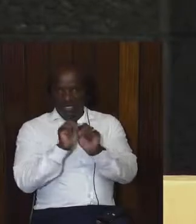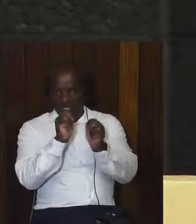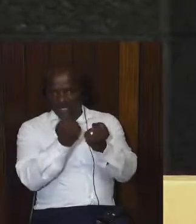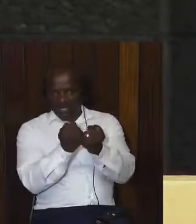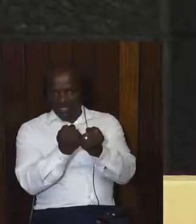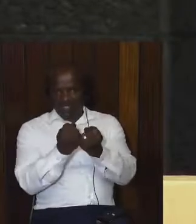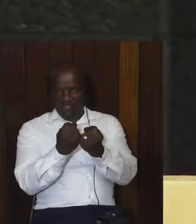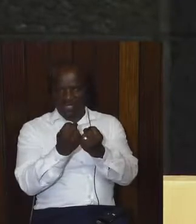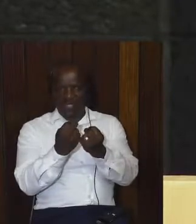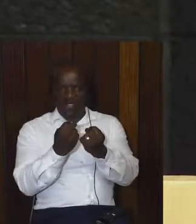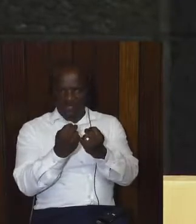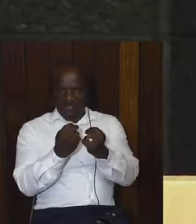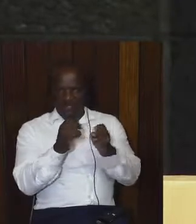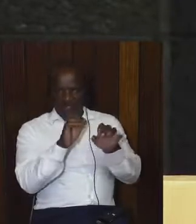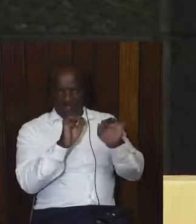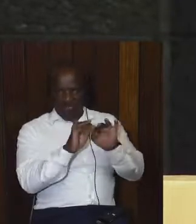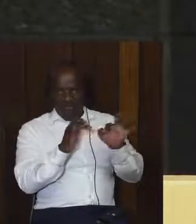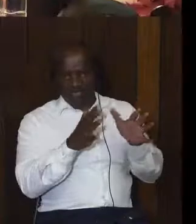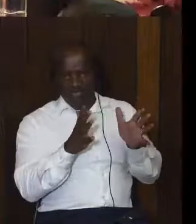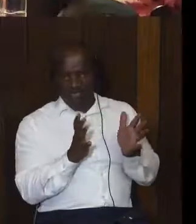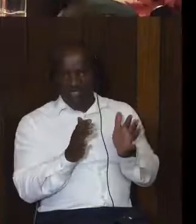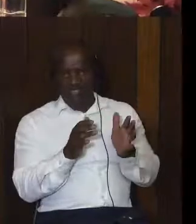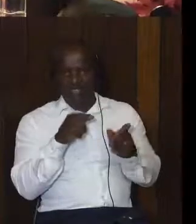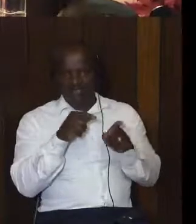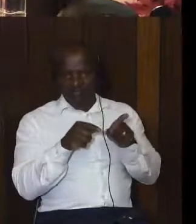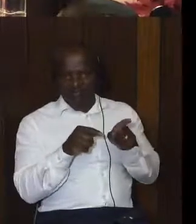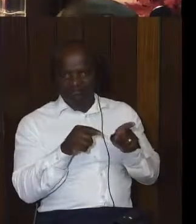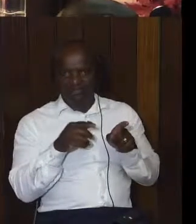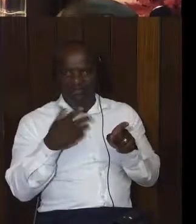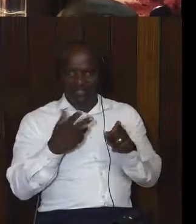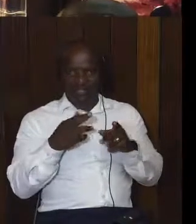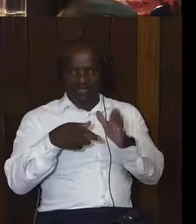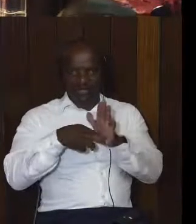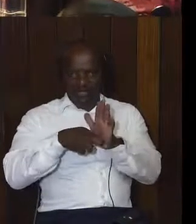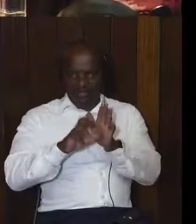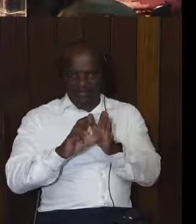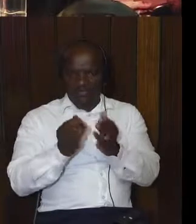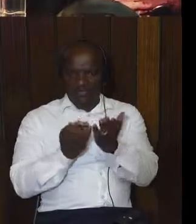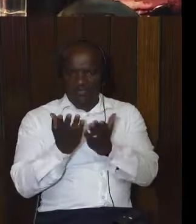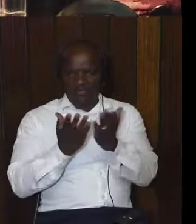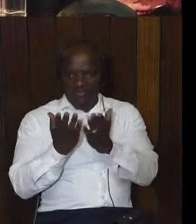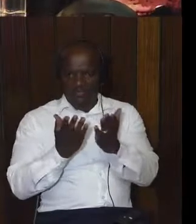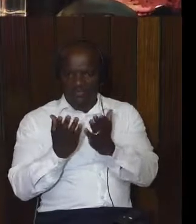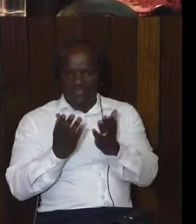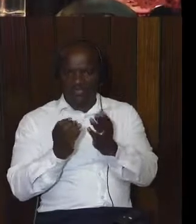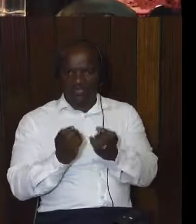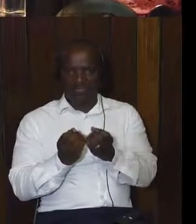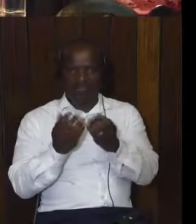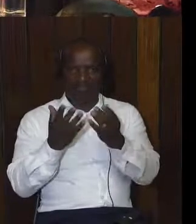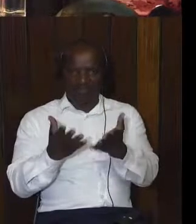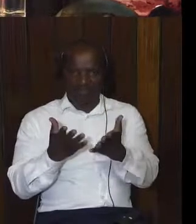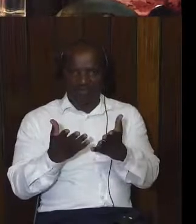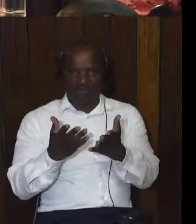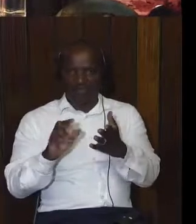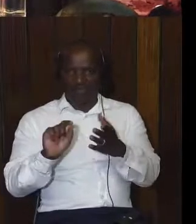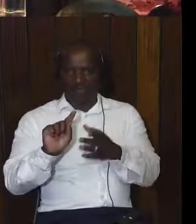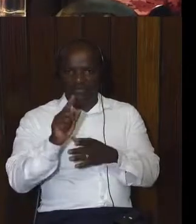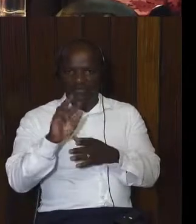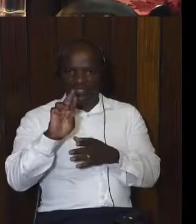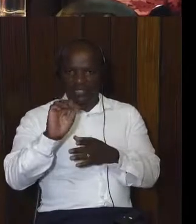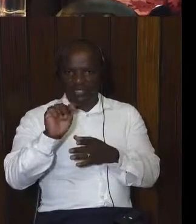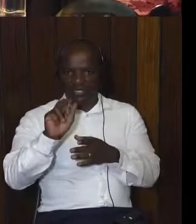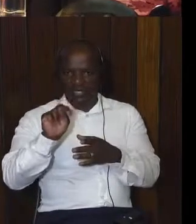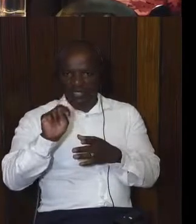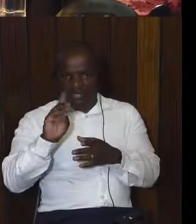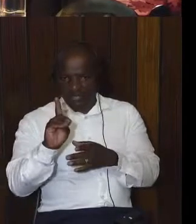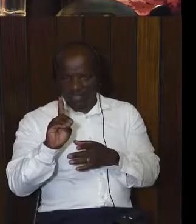appoint the external service provider for the review of the services offered by First Rent. And in the meeting,